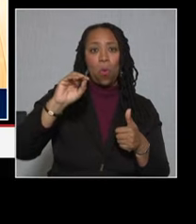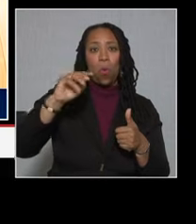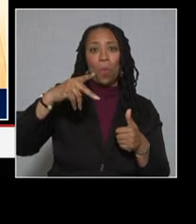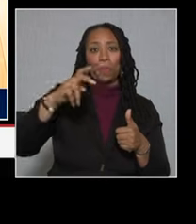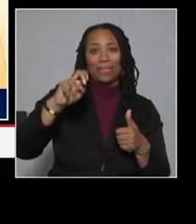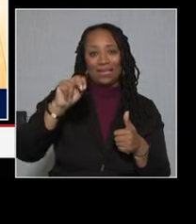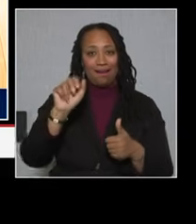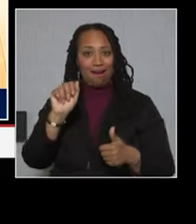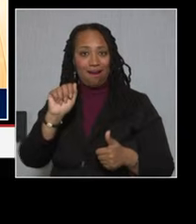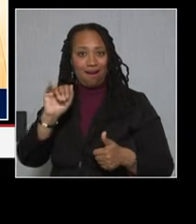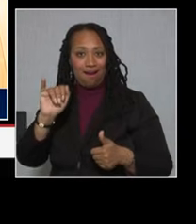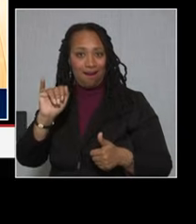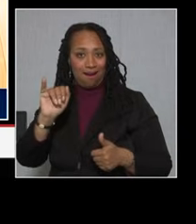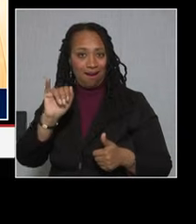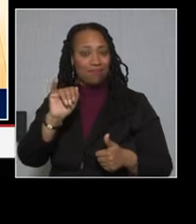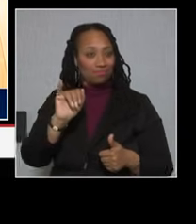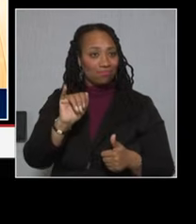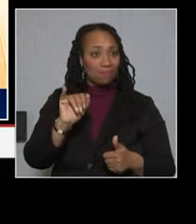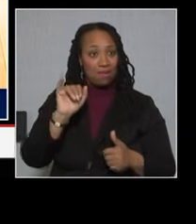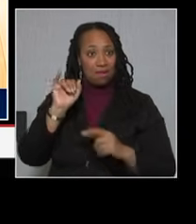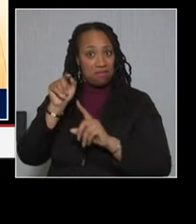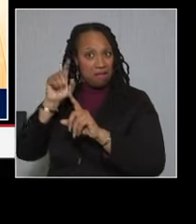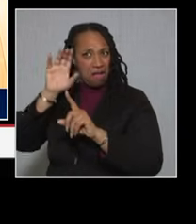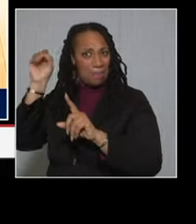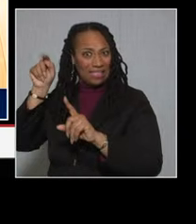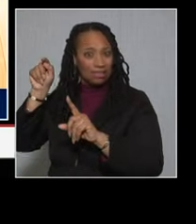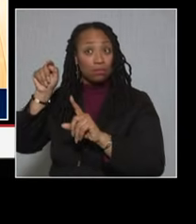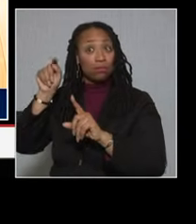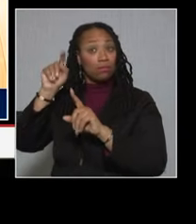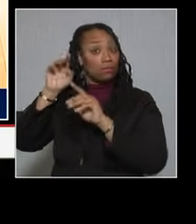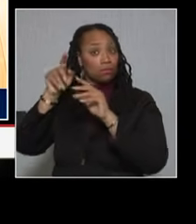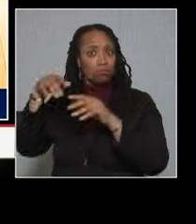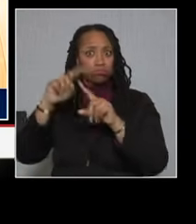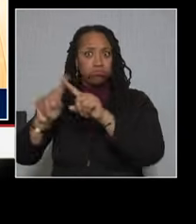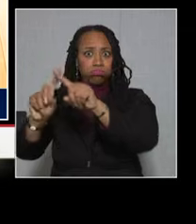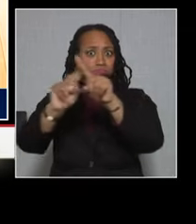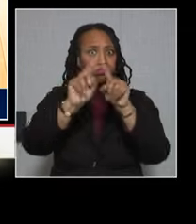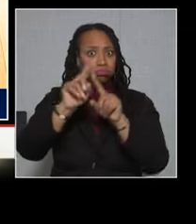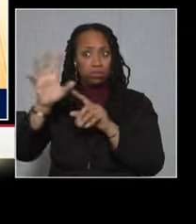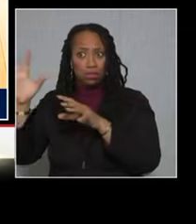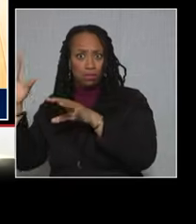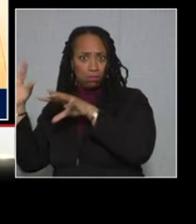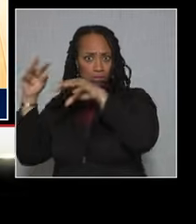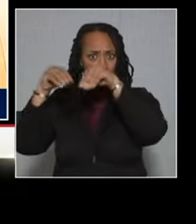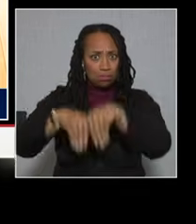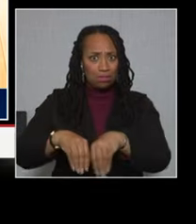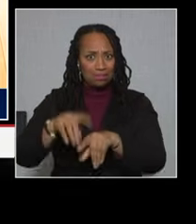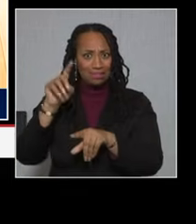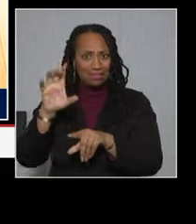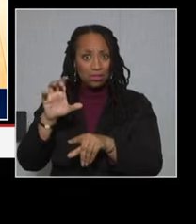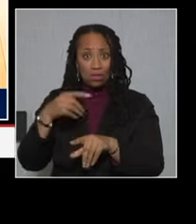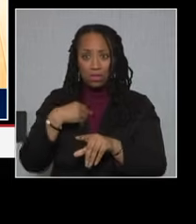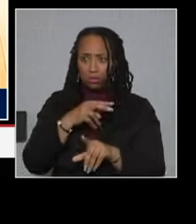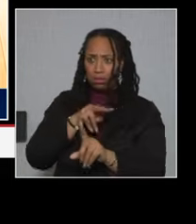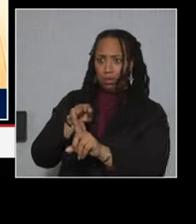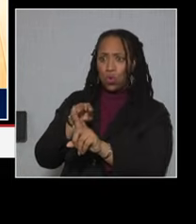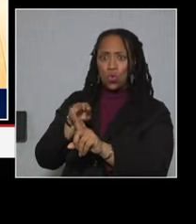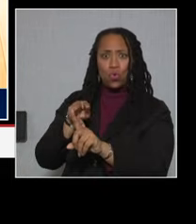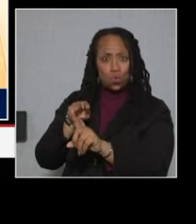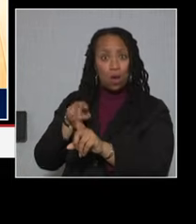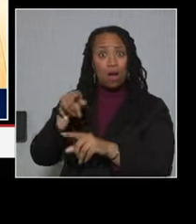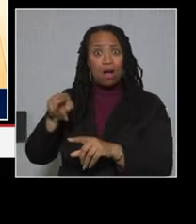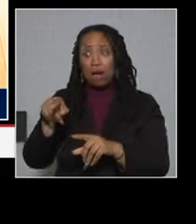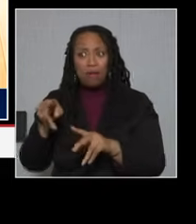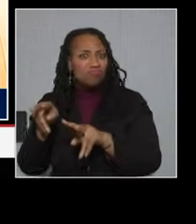moves to have a presence here because they recognize not only the talent but also the access that only DC can provide. And so we're strengthening